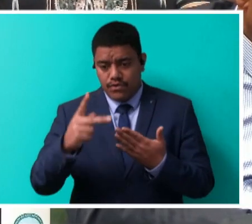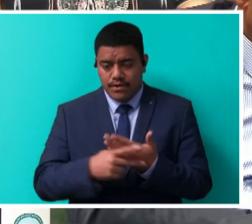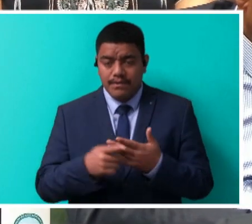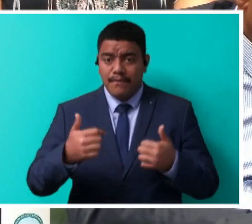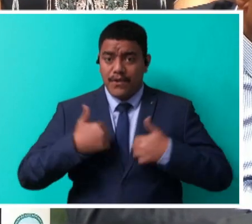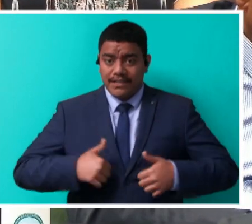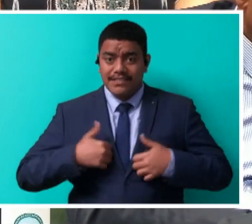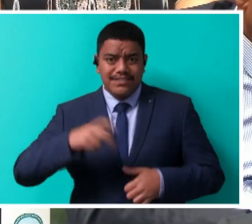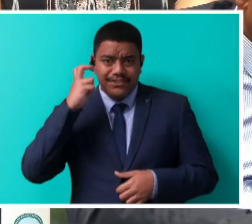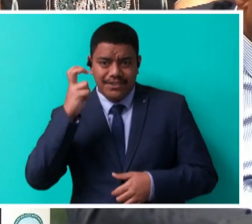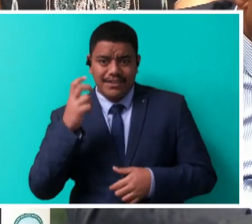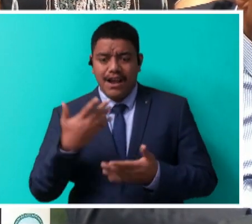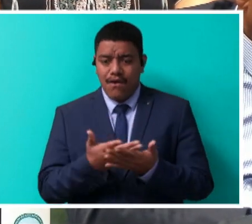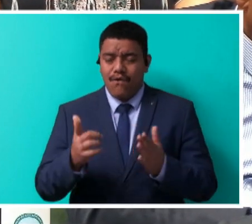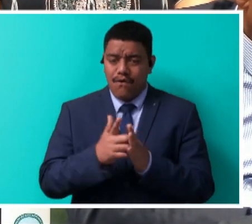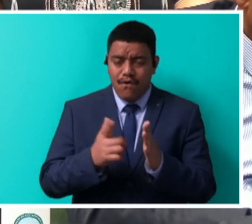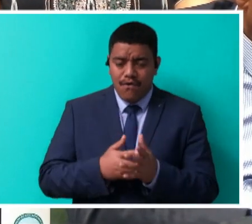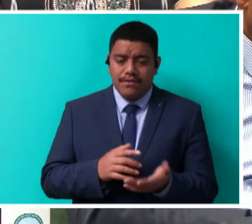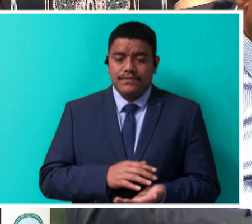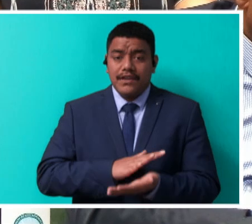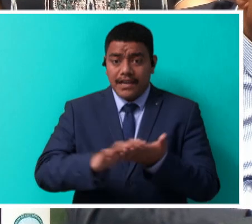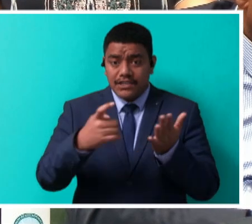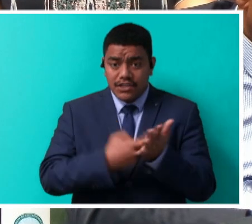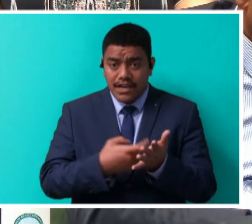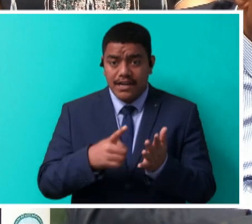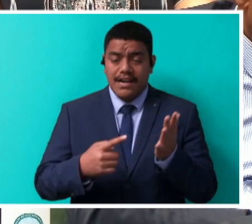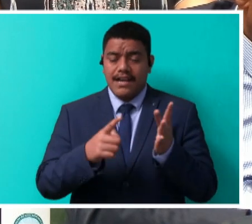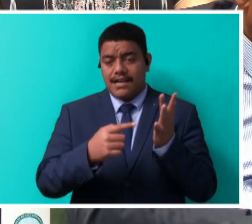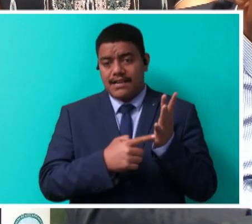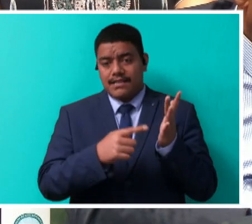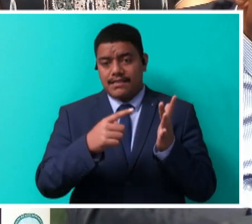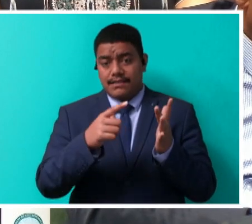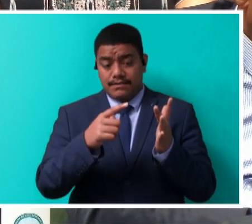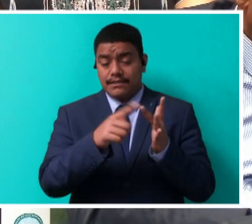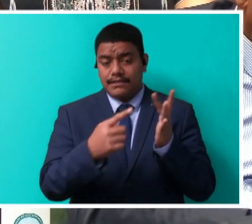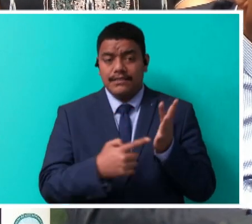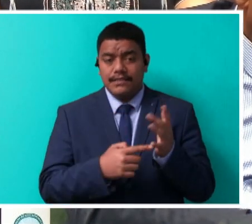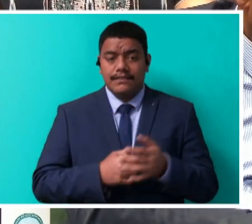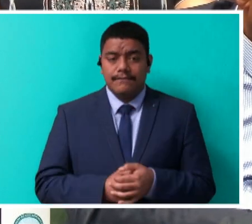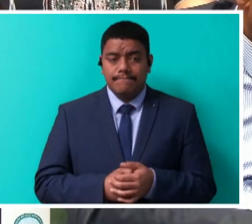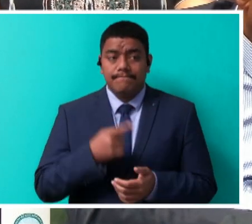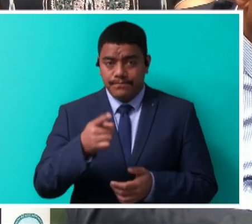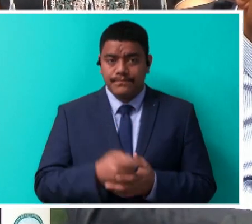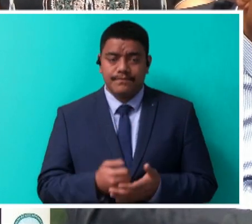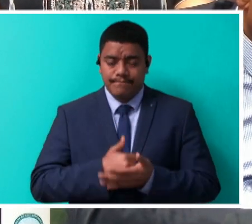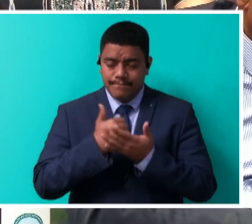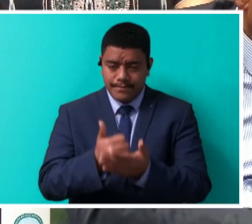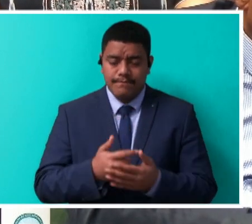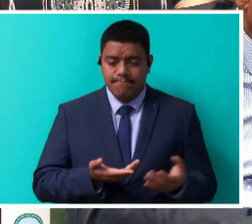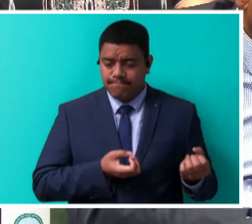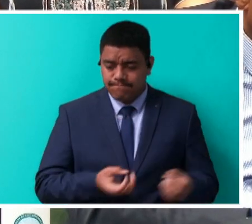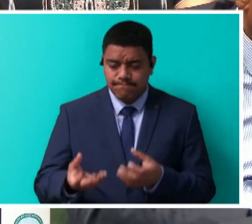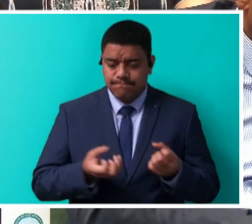practice, administration, finance, HR, and IT. Under this arrangement, the Legal Aid Commission has deployed Principal